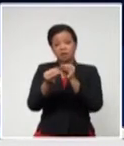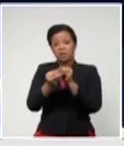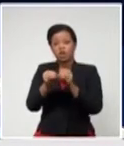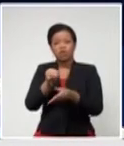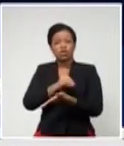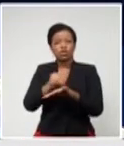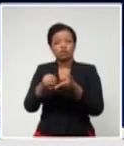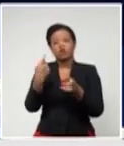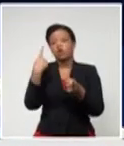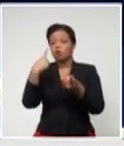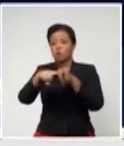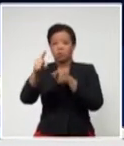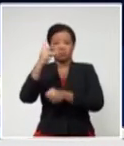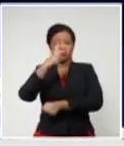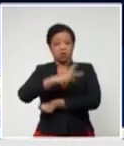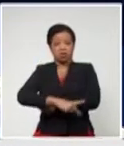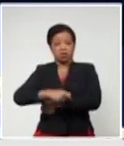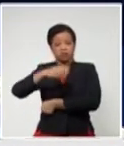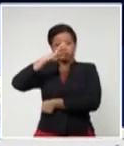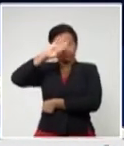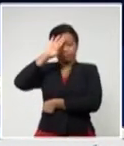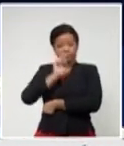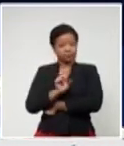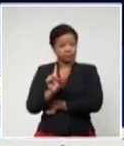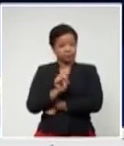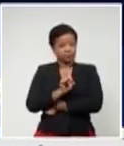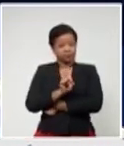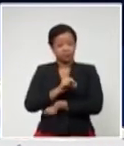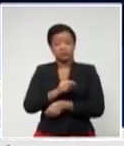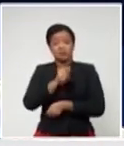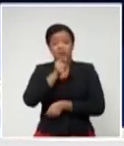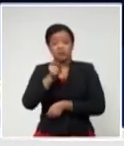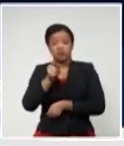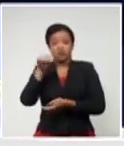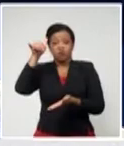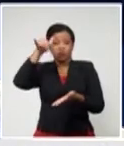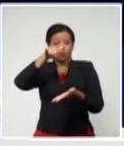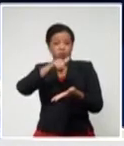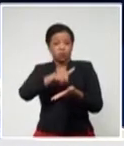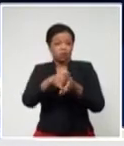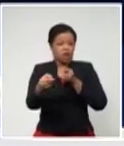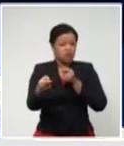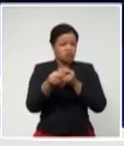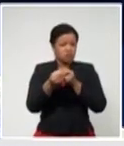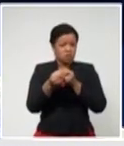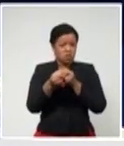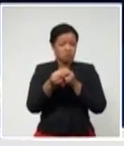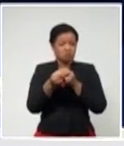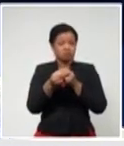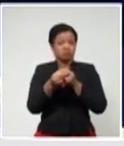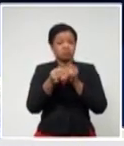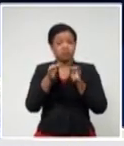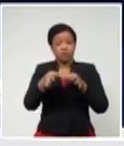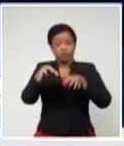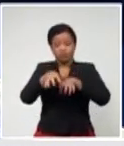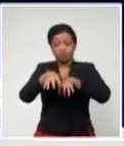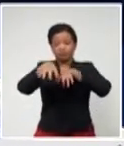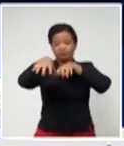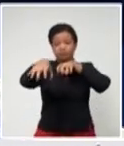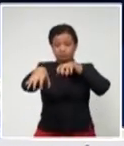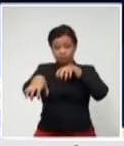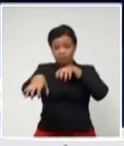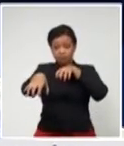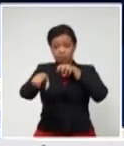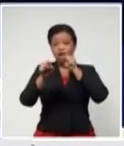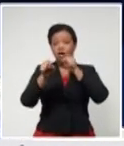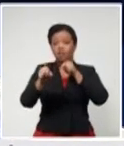cases. Of the 17 positive cases yesterday, 3 contracted the virus abroad. These